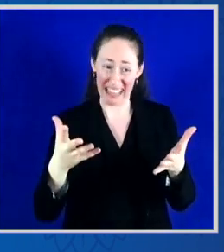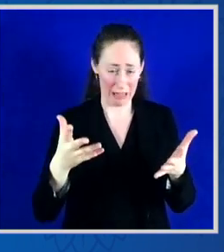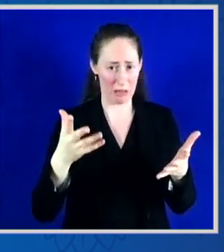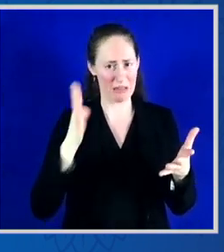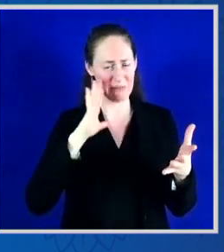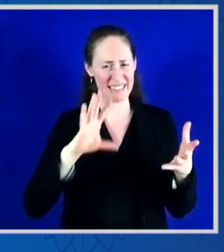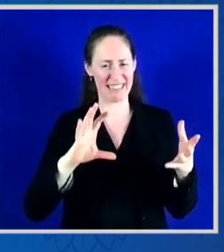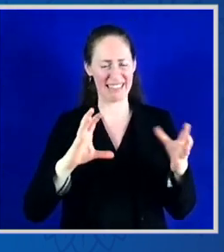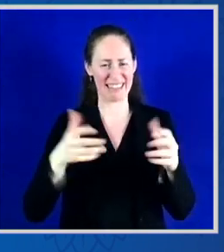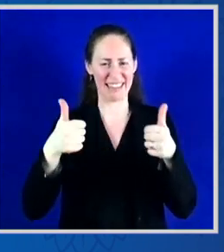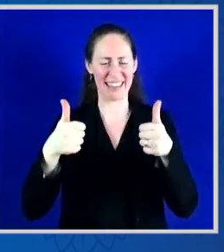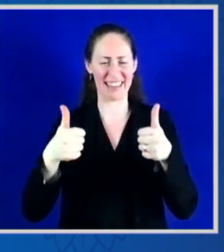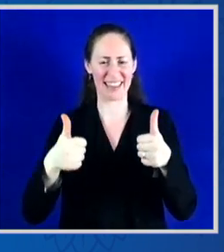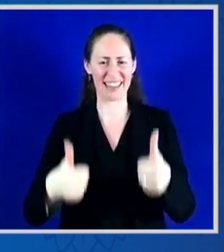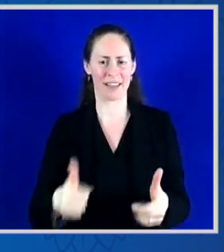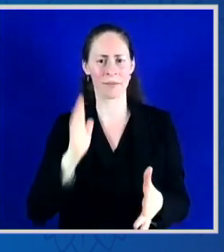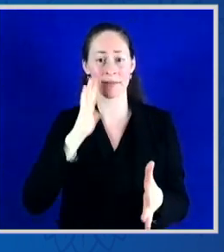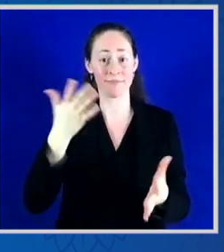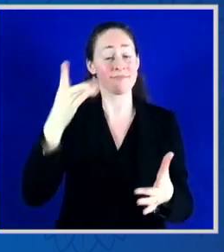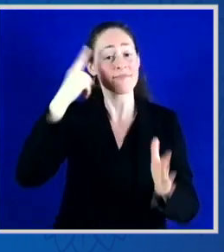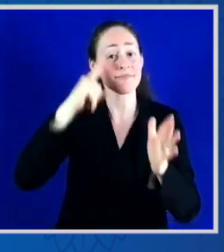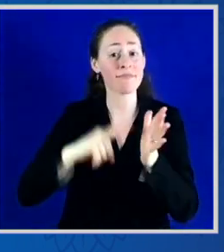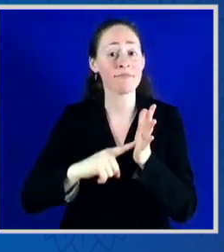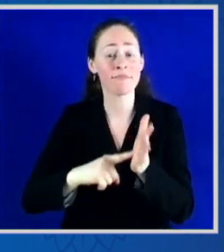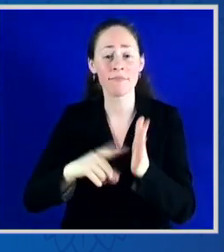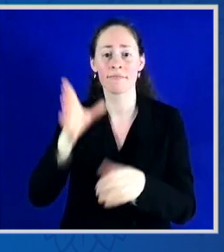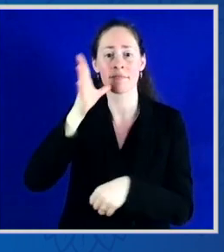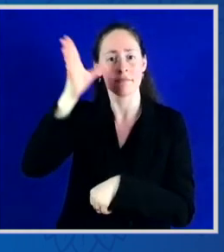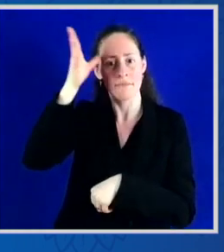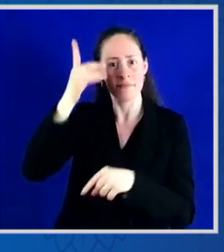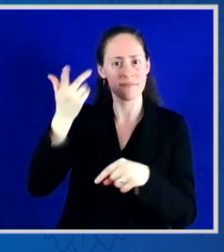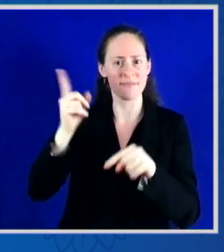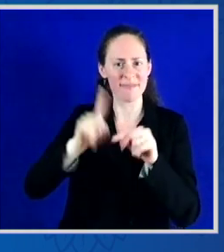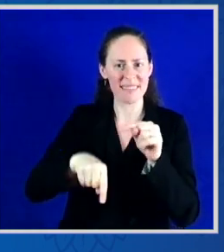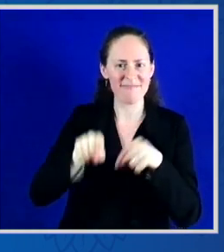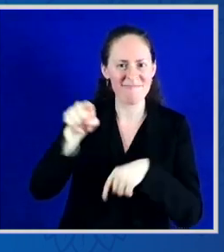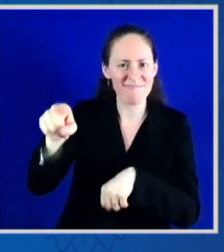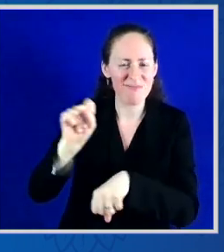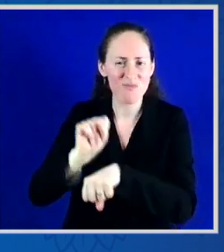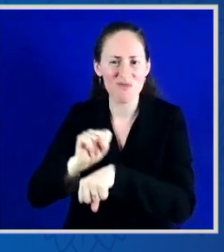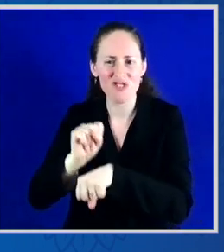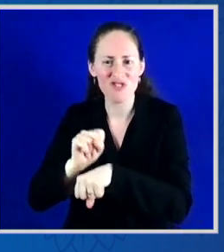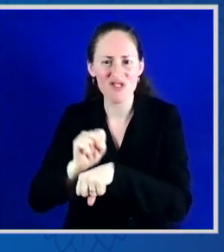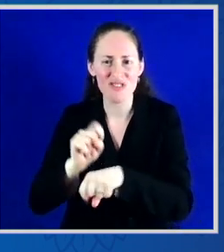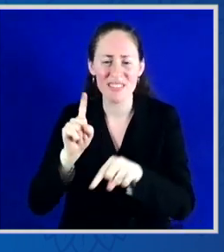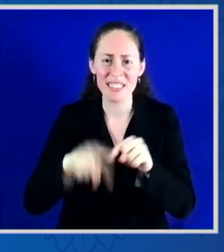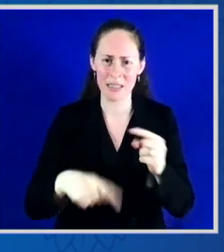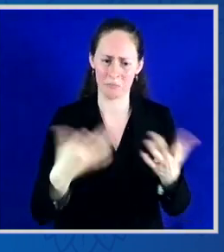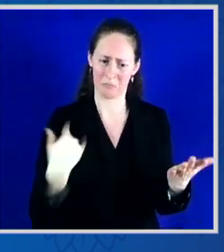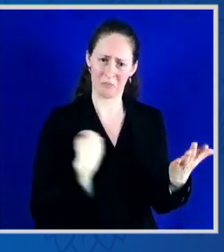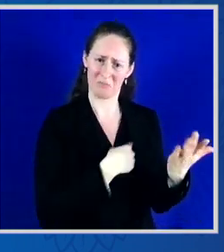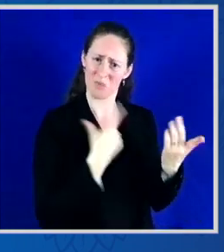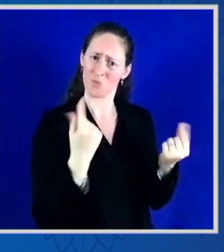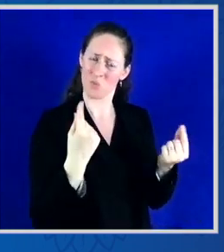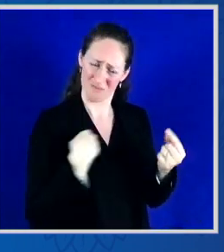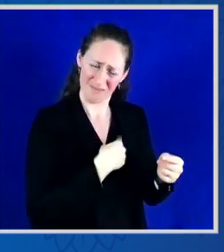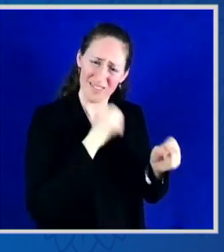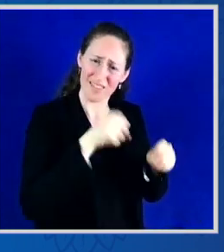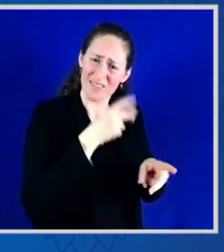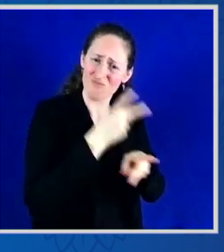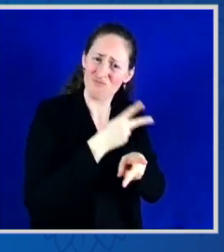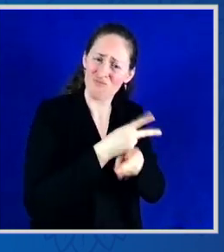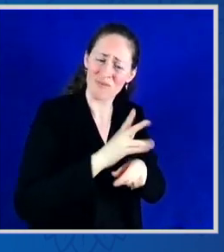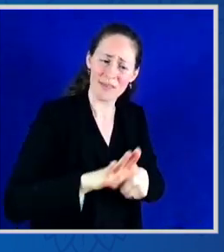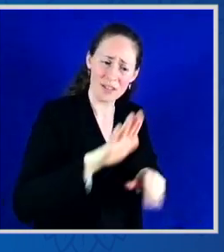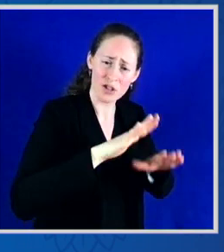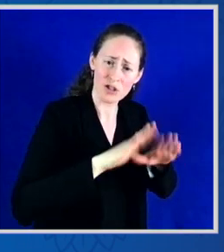return to work without having access to services and education that we provide. Now, let me tell you about ACA's experience.